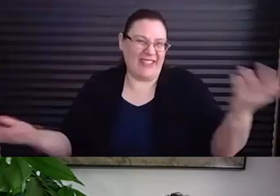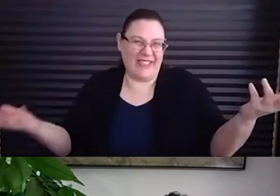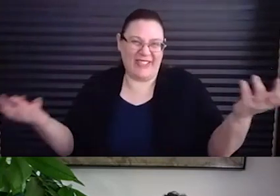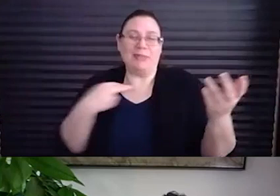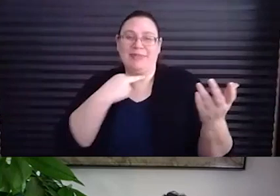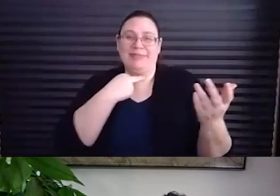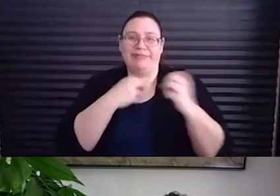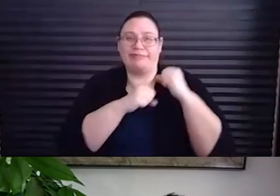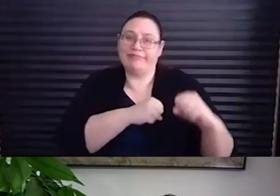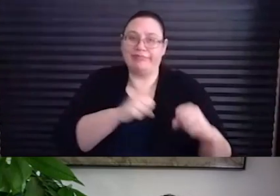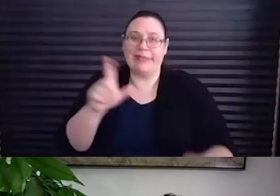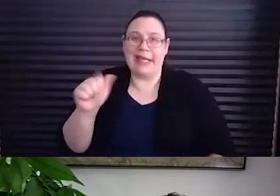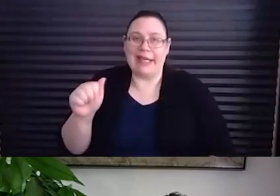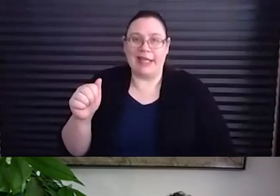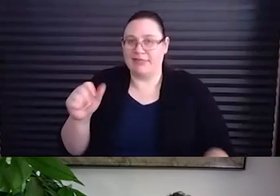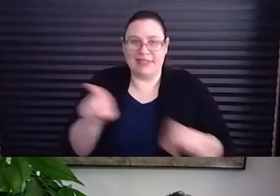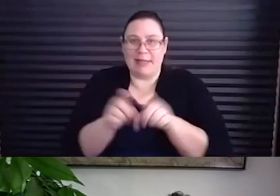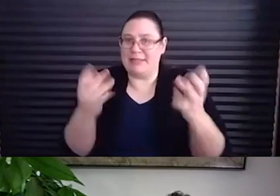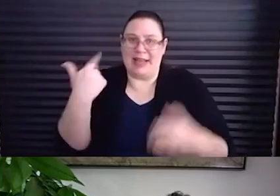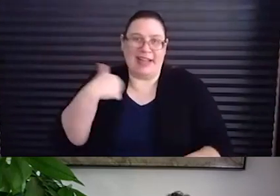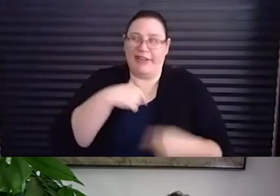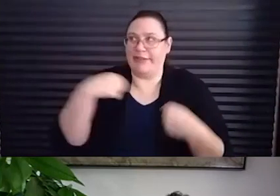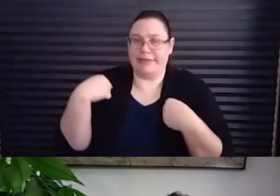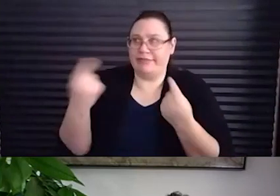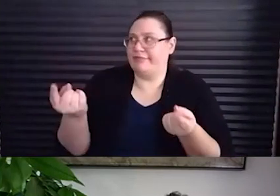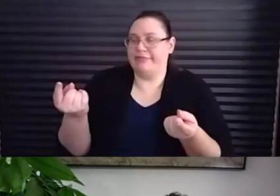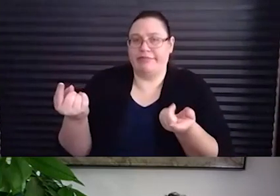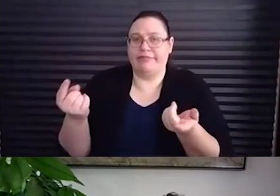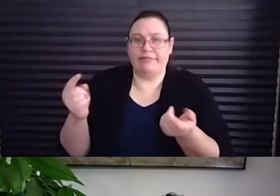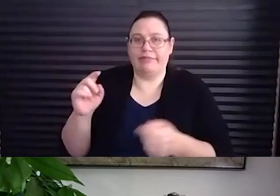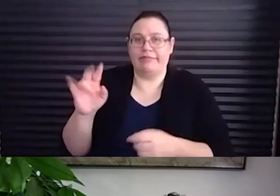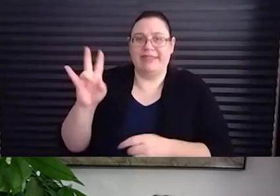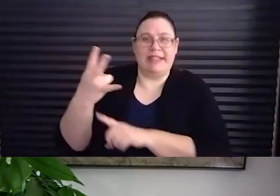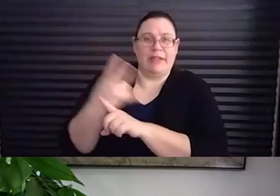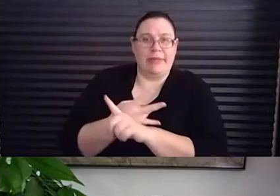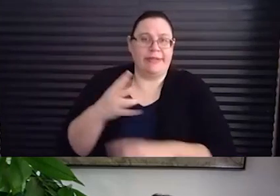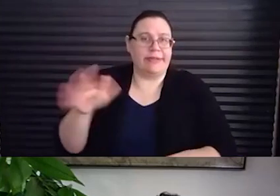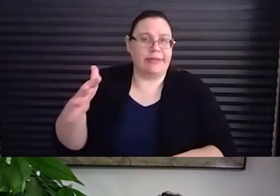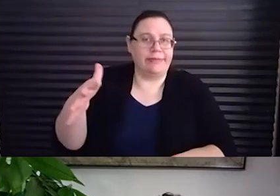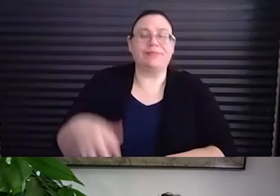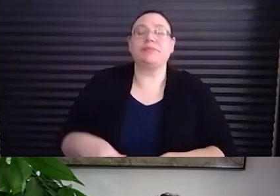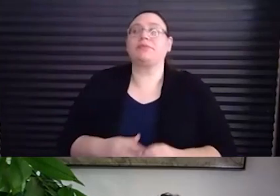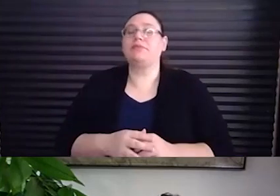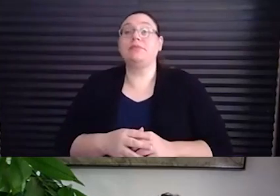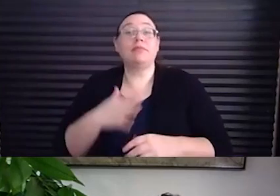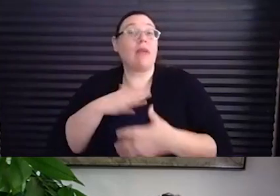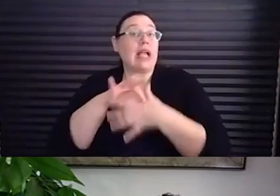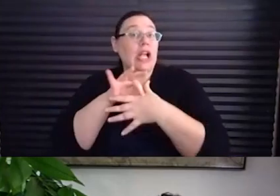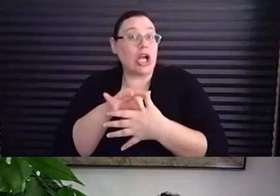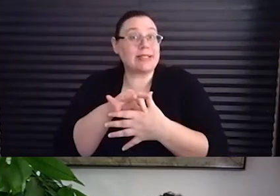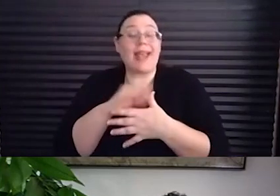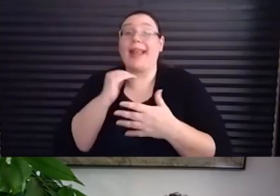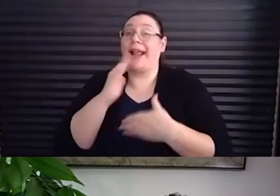Los Angeles for, like many of us have, for the last 7 months or so. So my content kind of hit